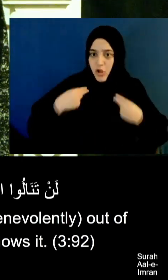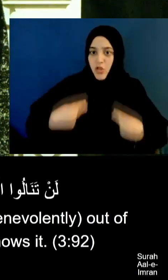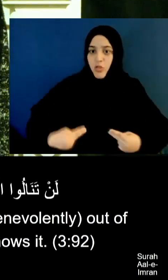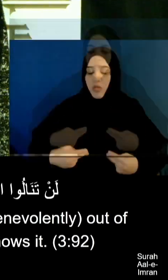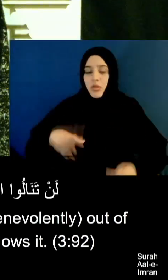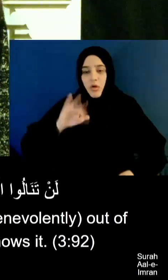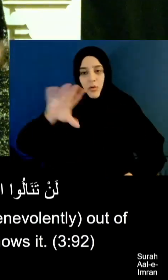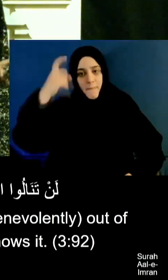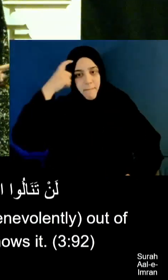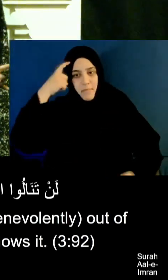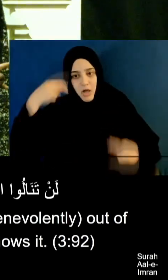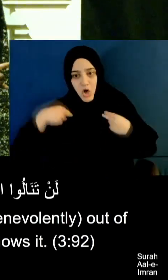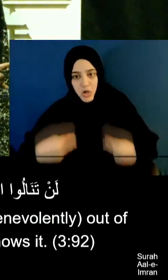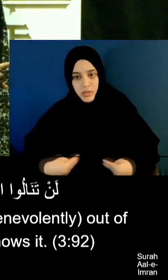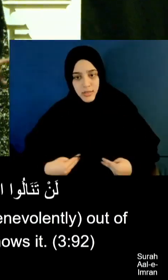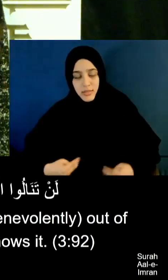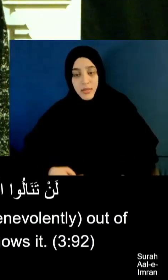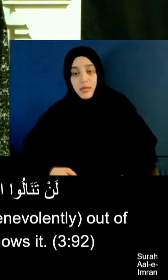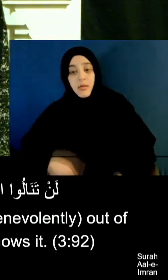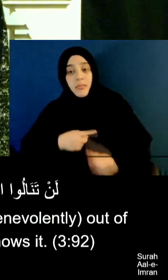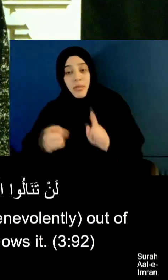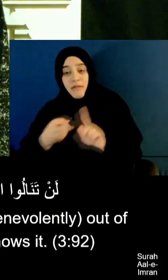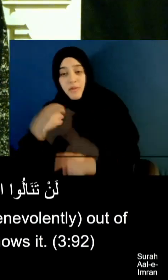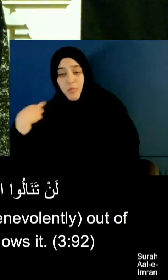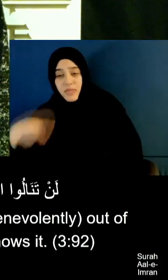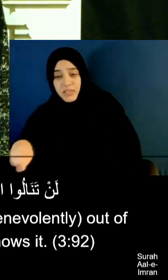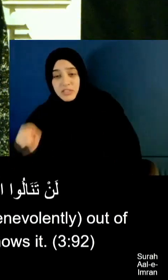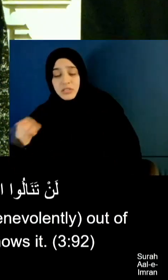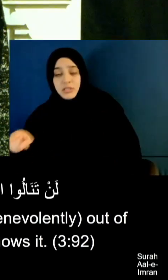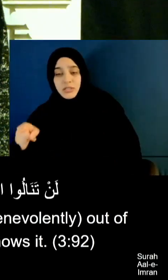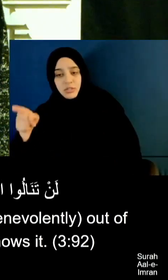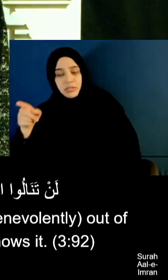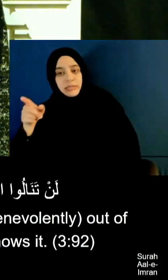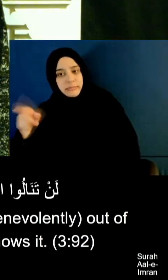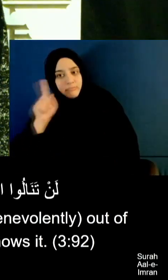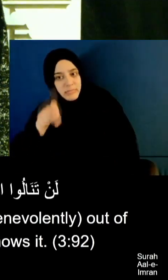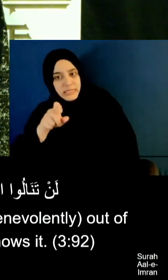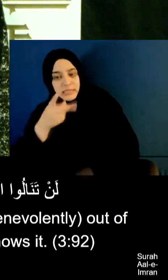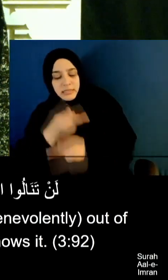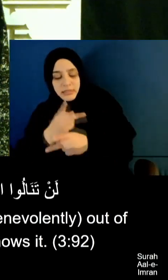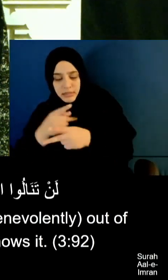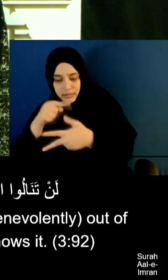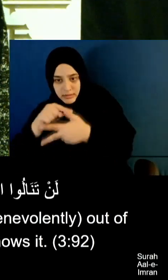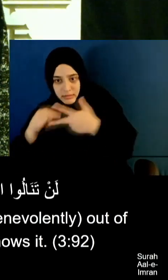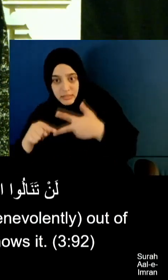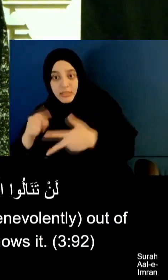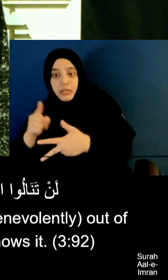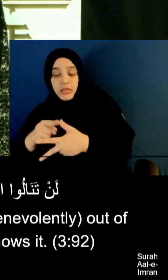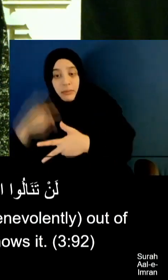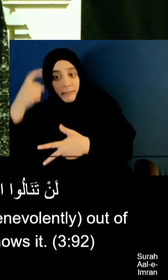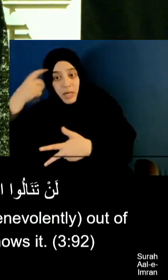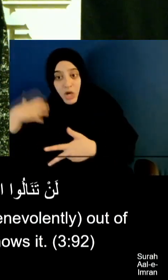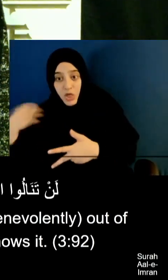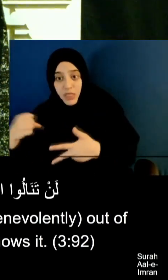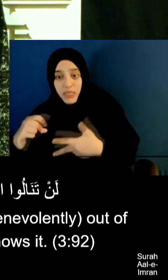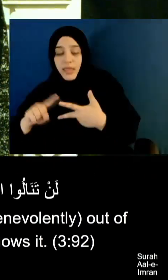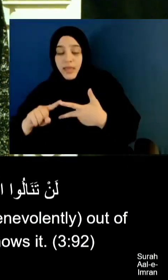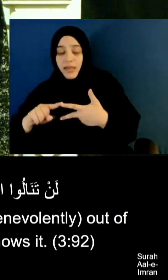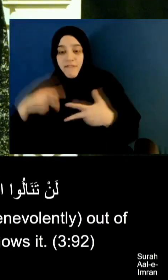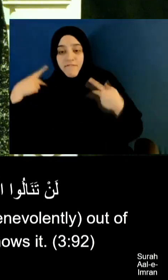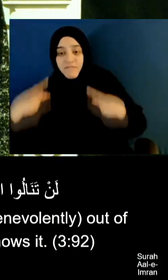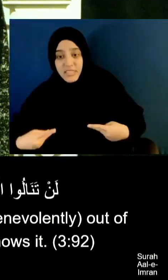But from the religious perspective, you need to take care of three things: mental health, physical health, and spiritual